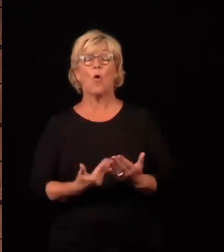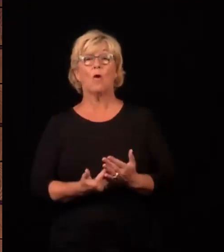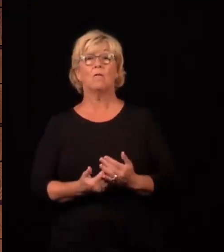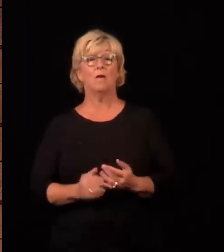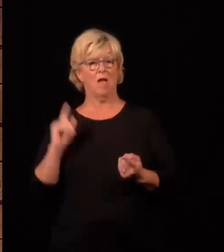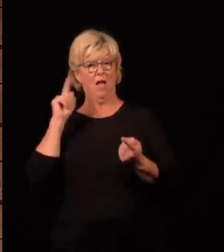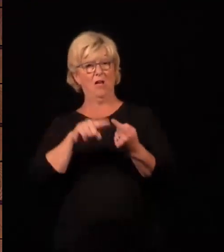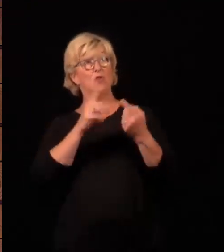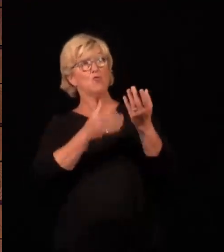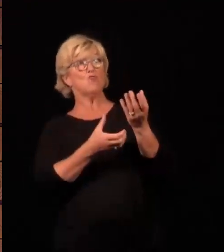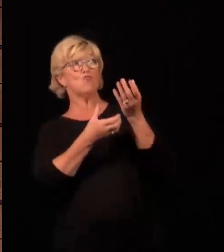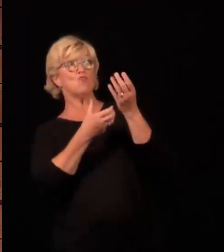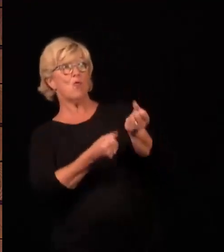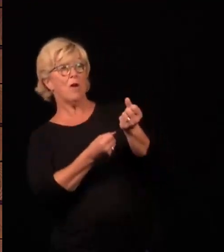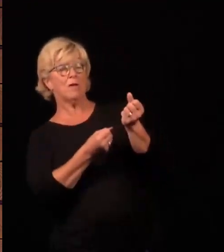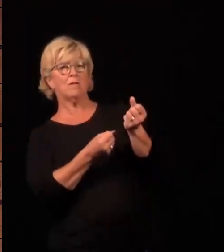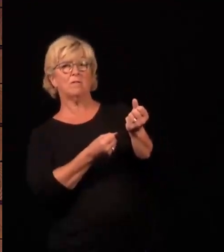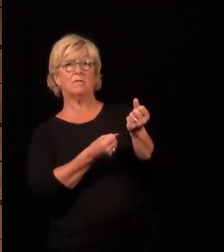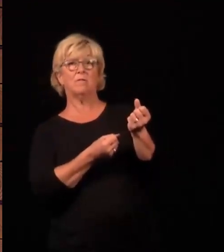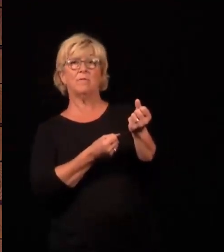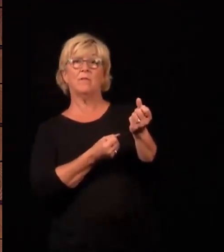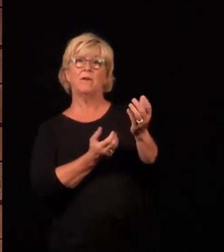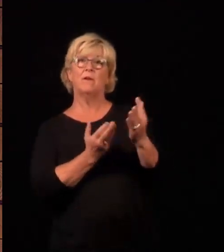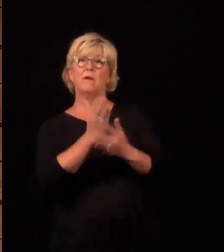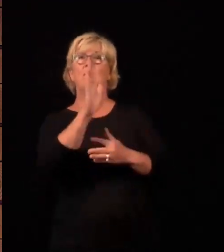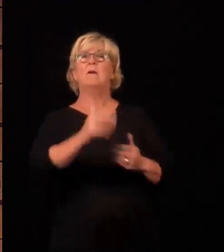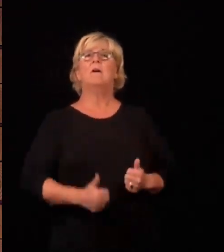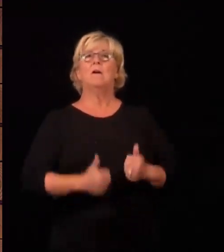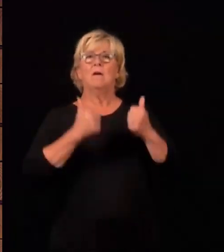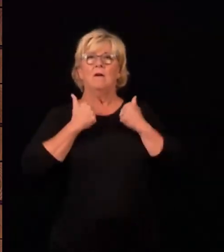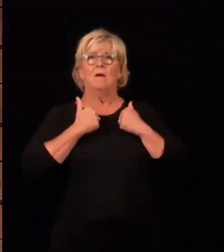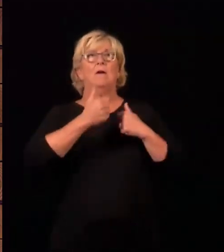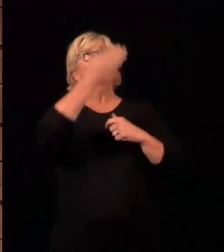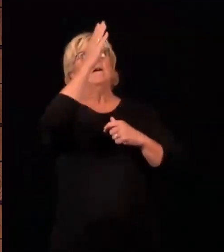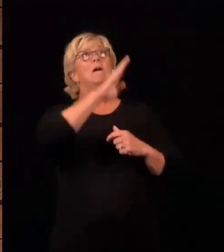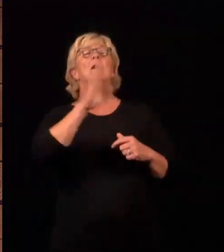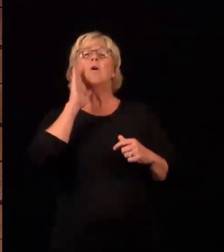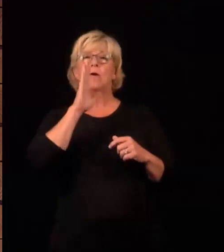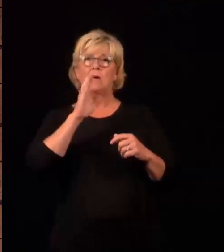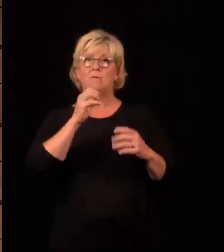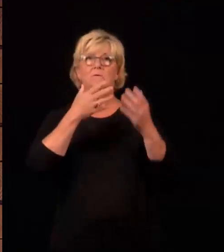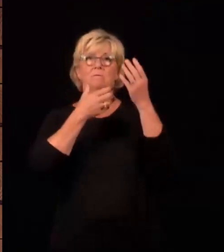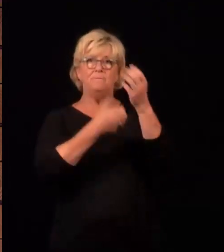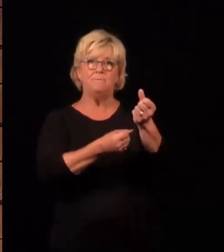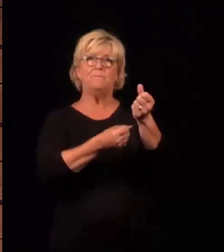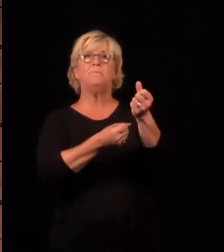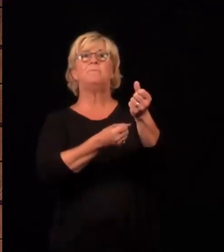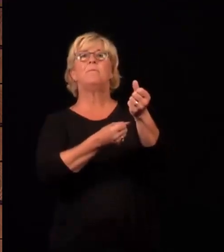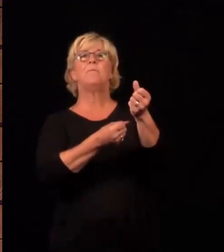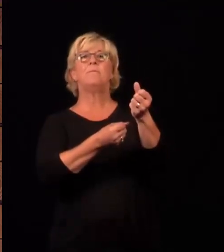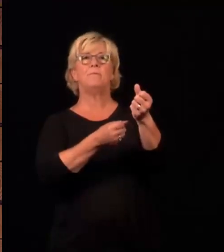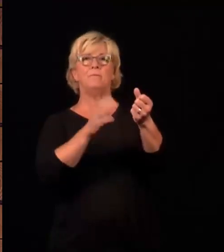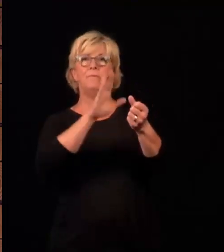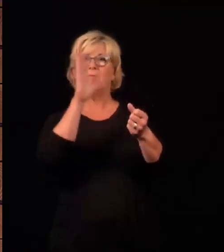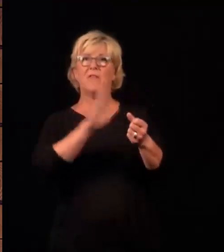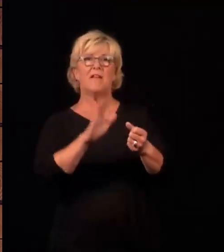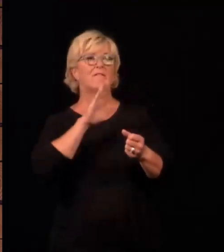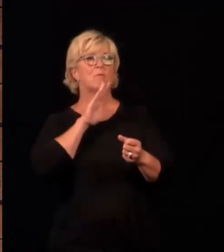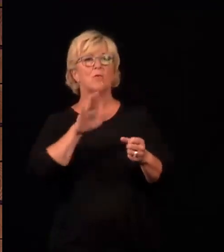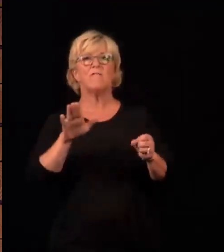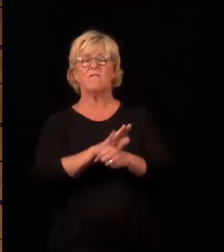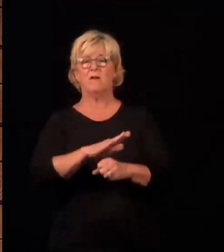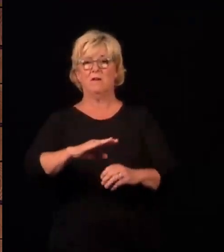you trust that through all the seasons of your life, that God is going to be faithful, you're never really going to be